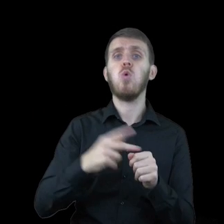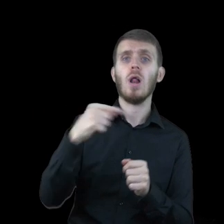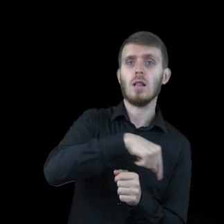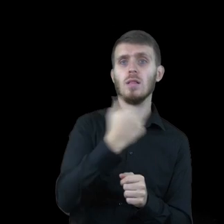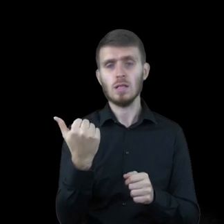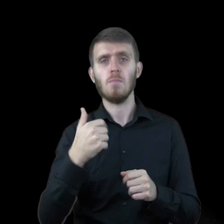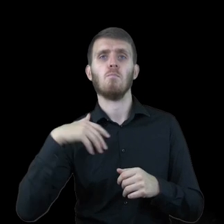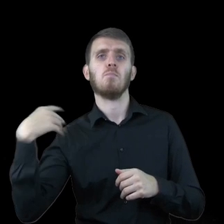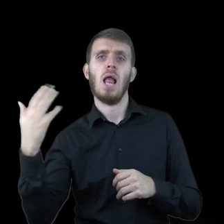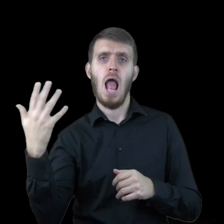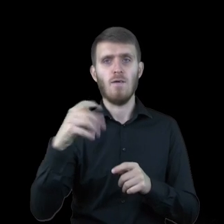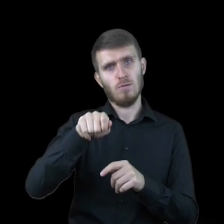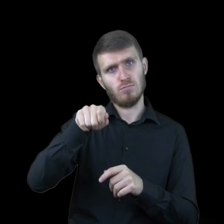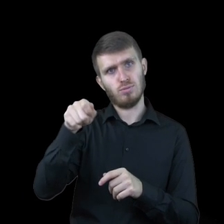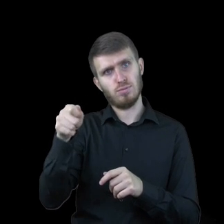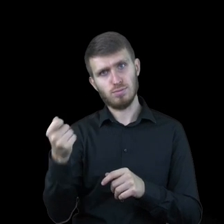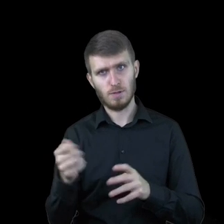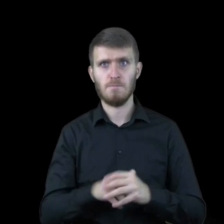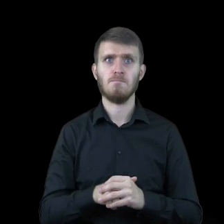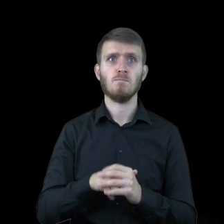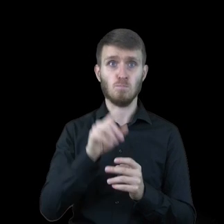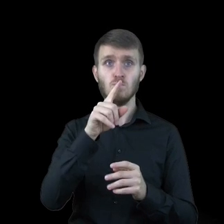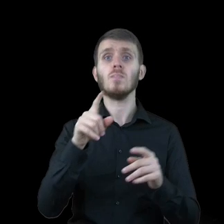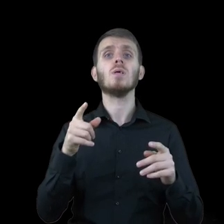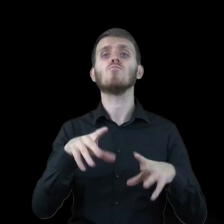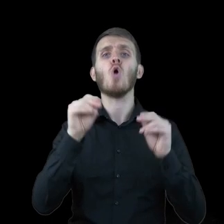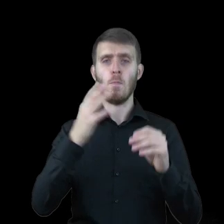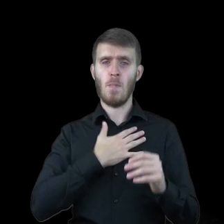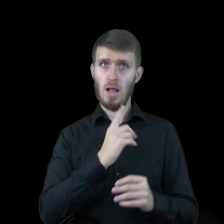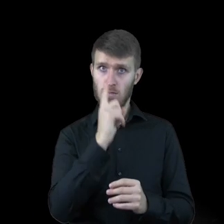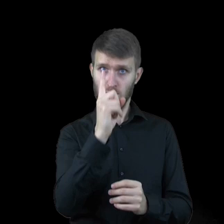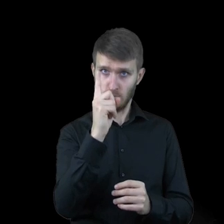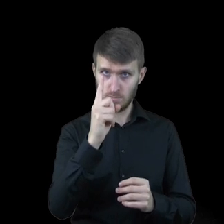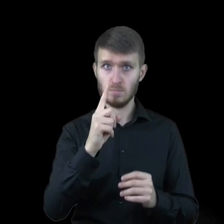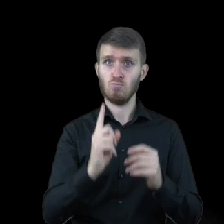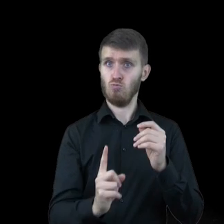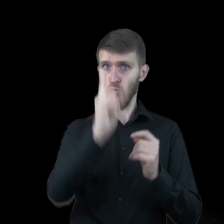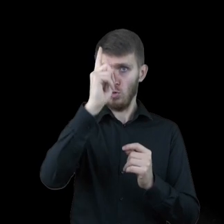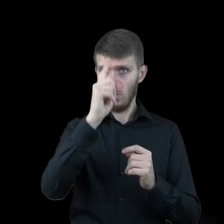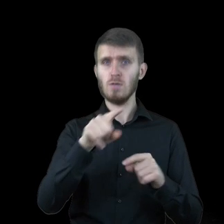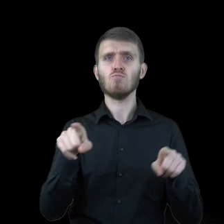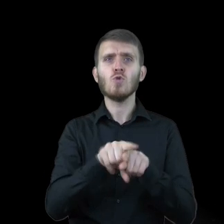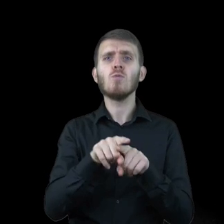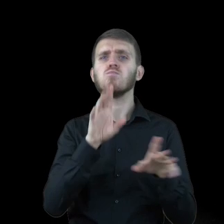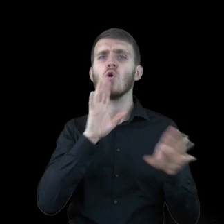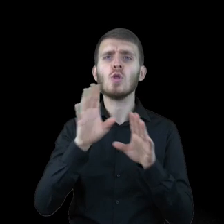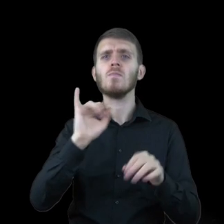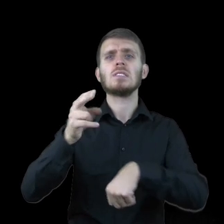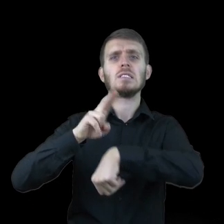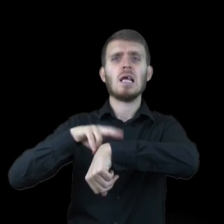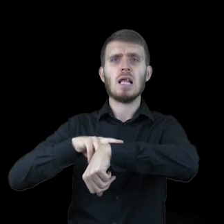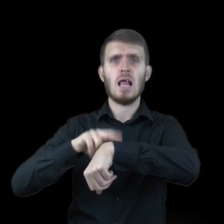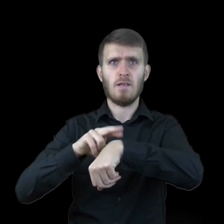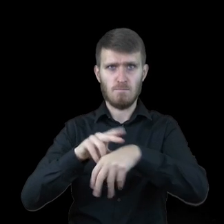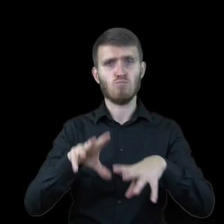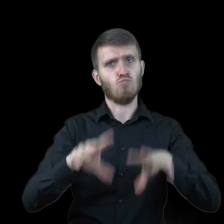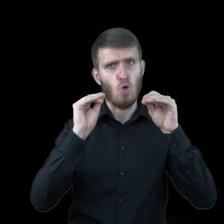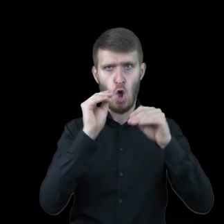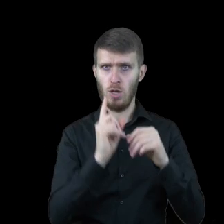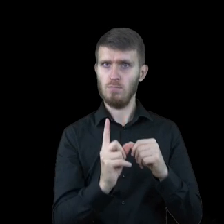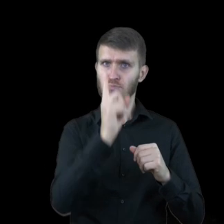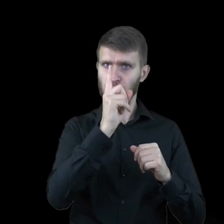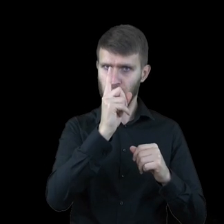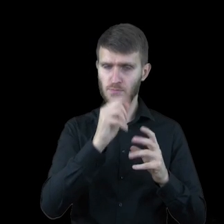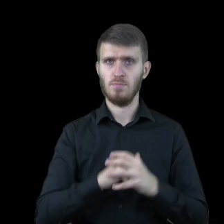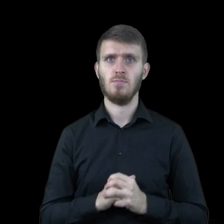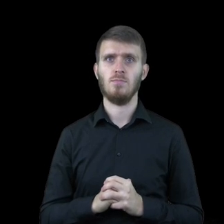She's turning the dial to the right. So here's our dial. It's facing up. This red dial right